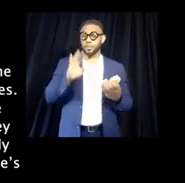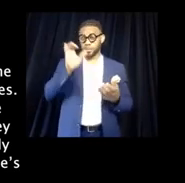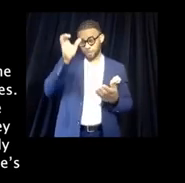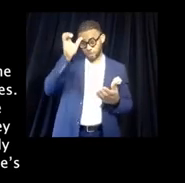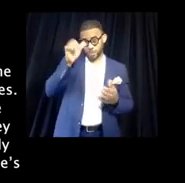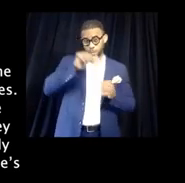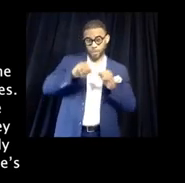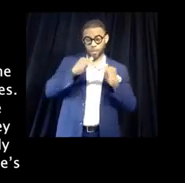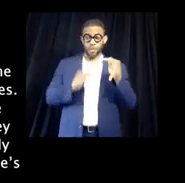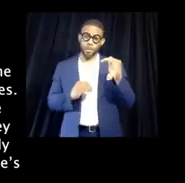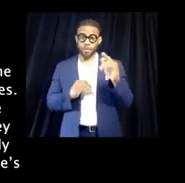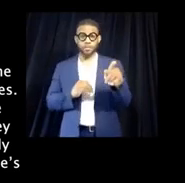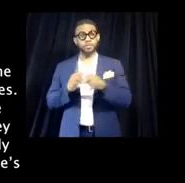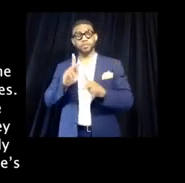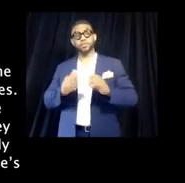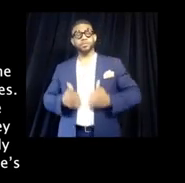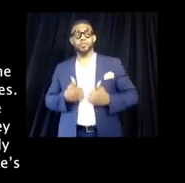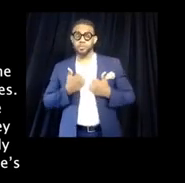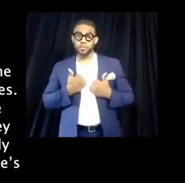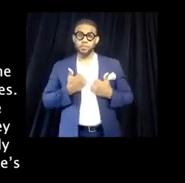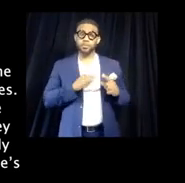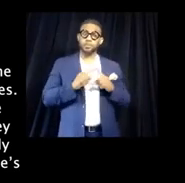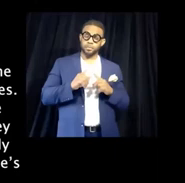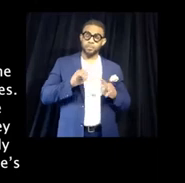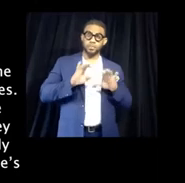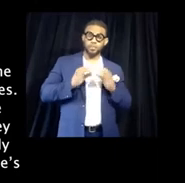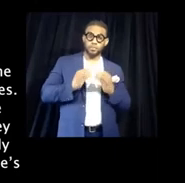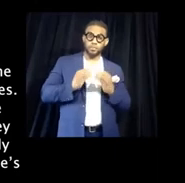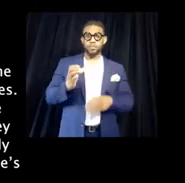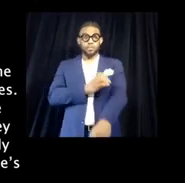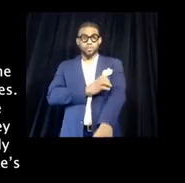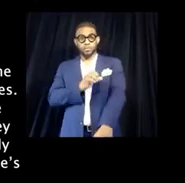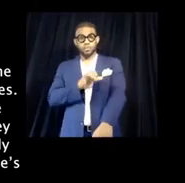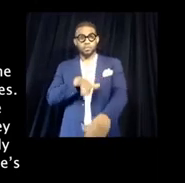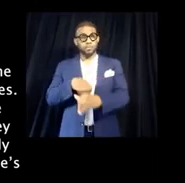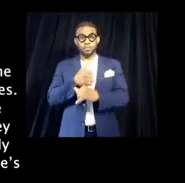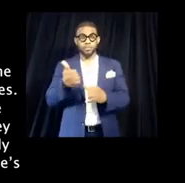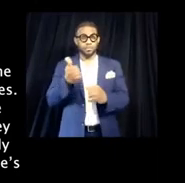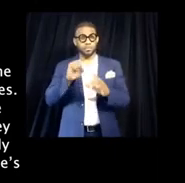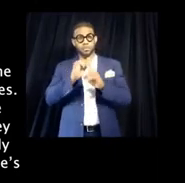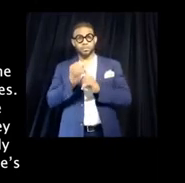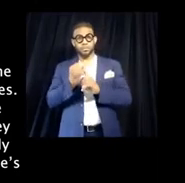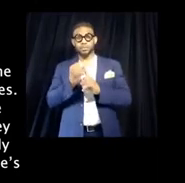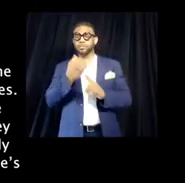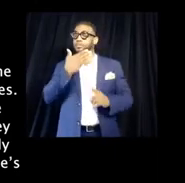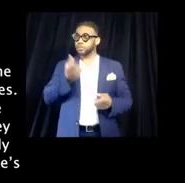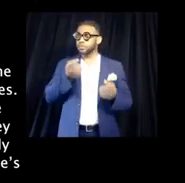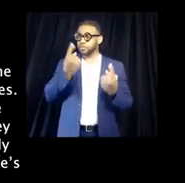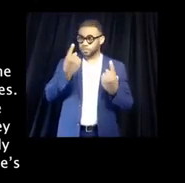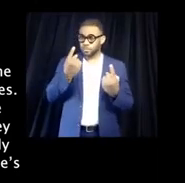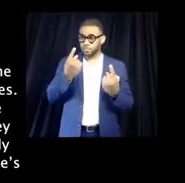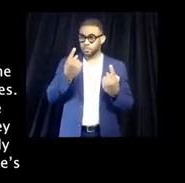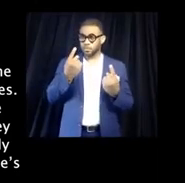it comes to social inequality, people's lives and the organization of power in a given society are